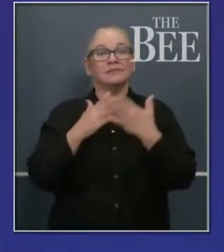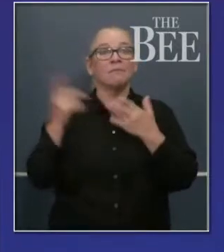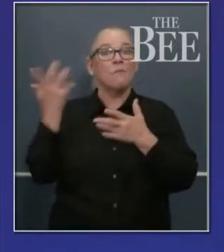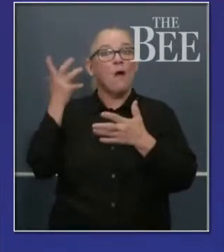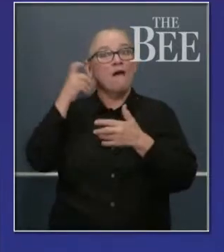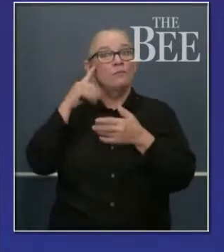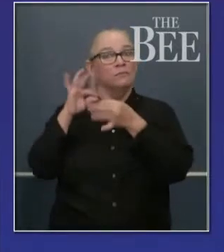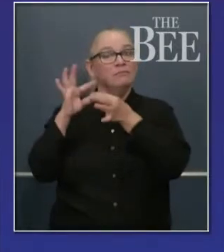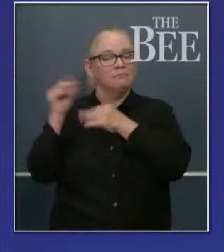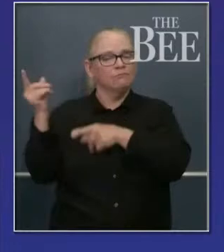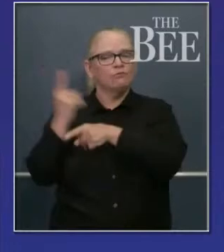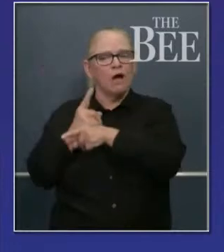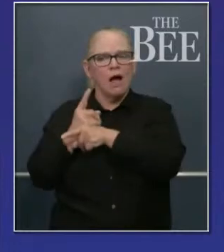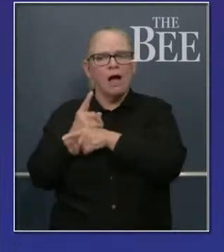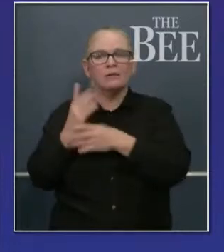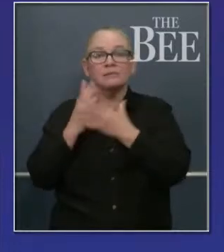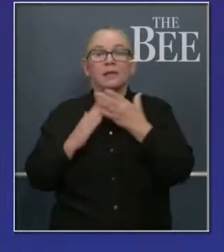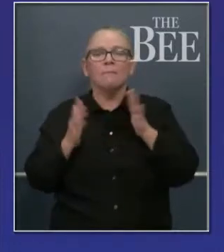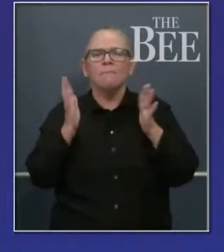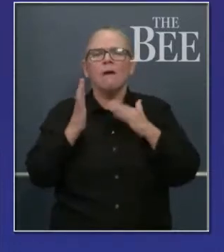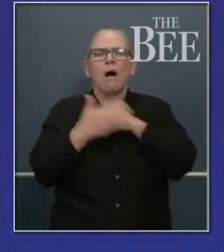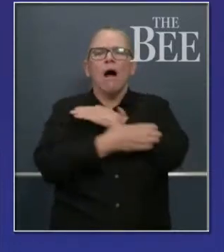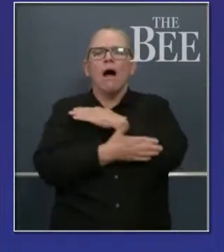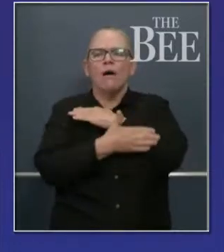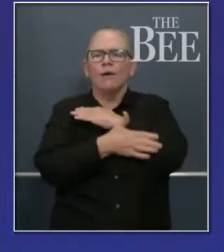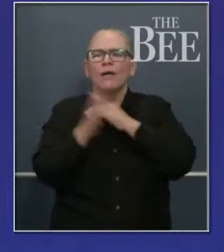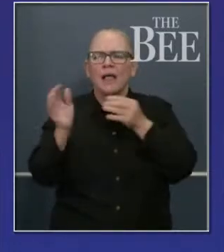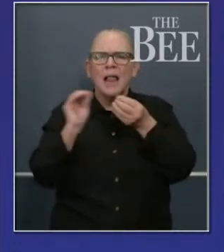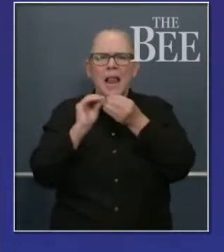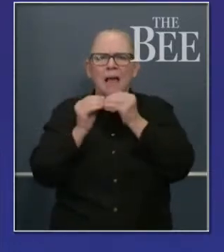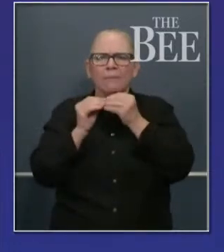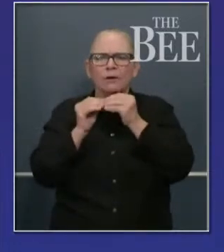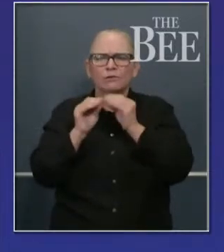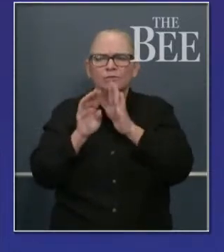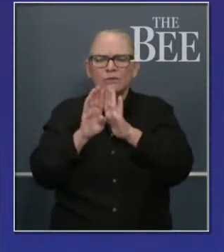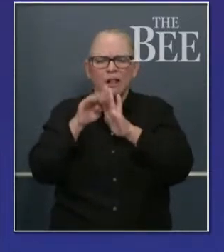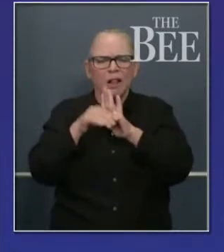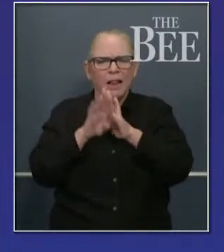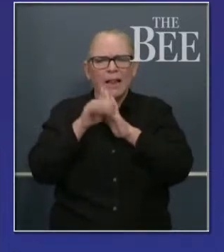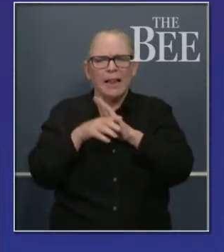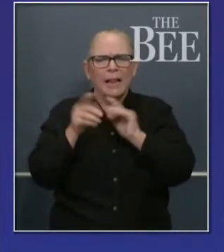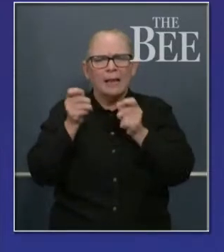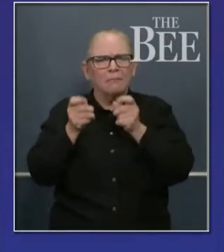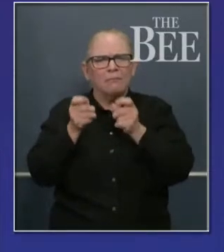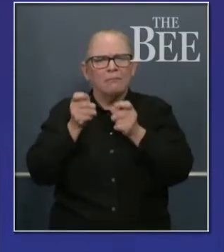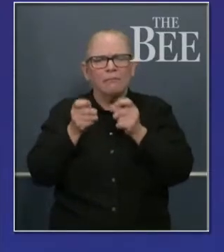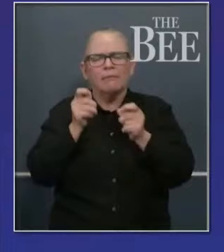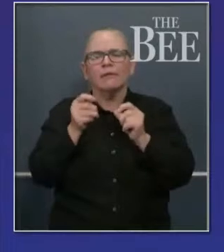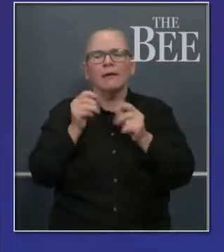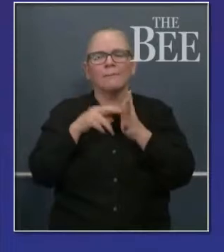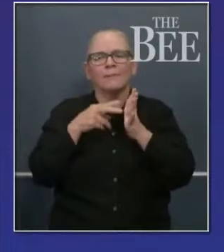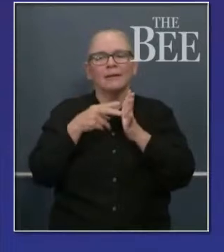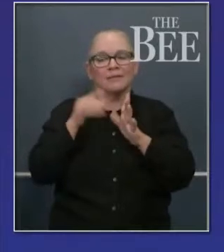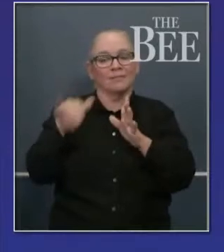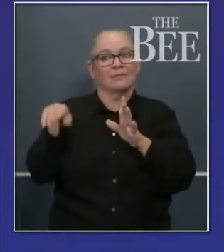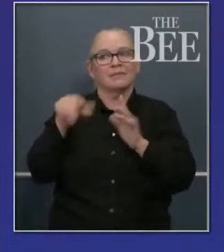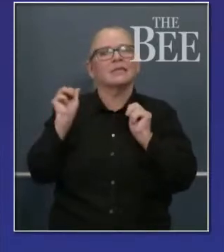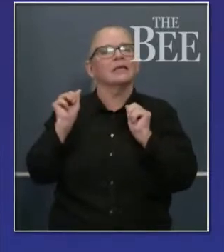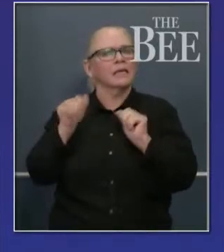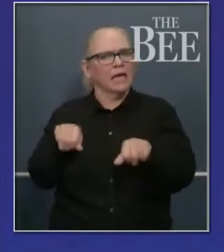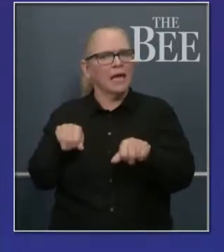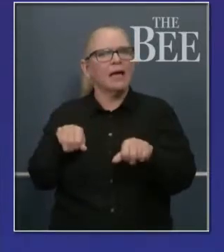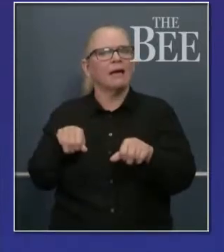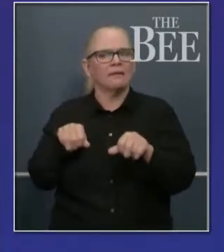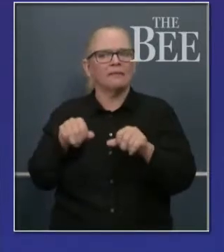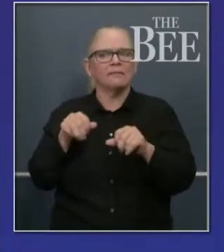small counties in California where their data changes, small changes in data could lead to major